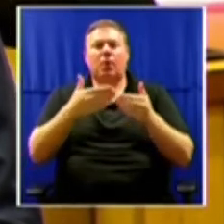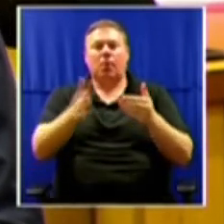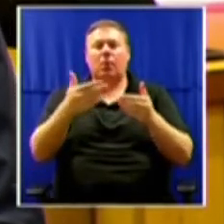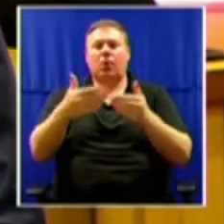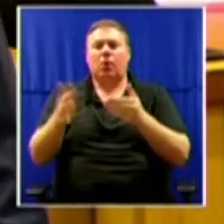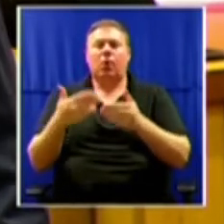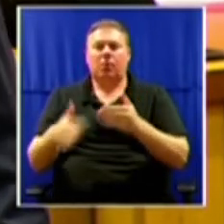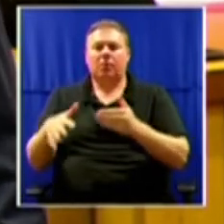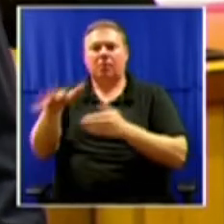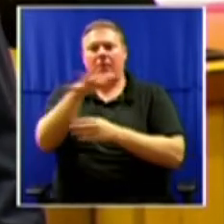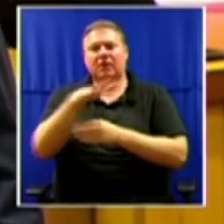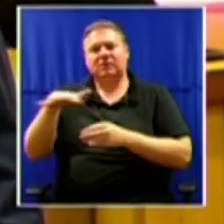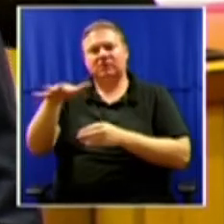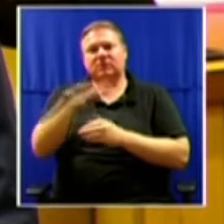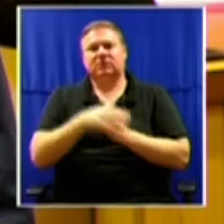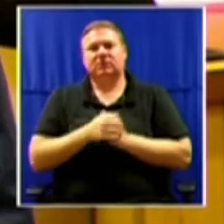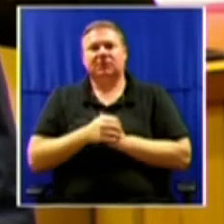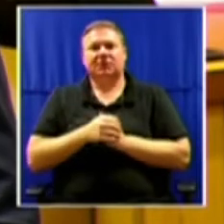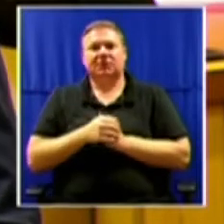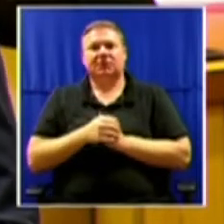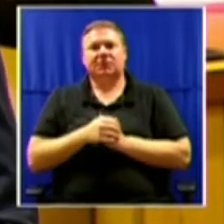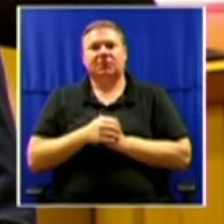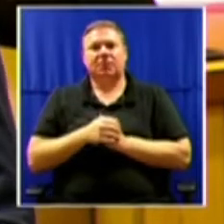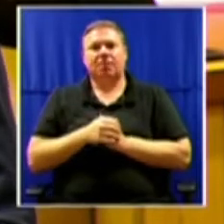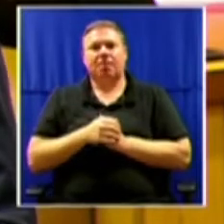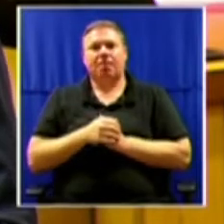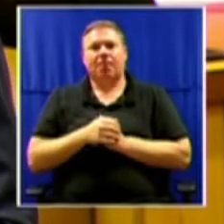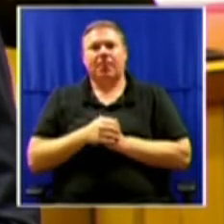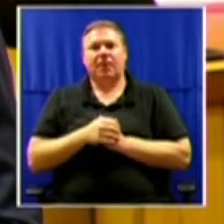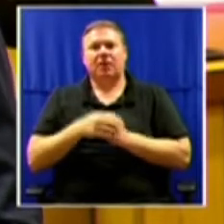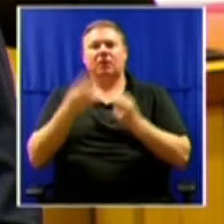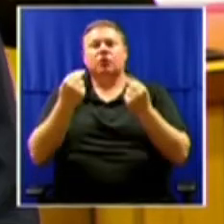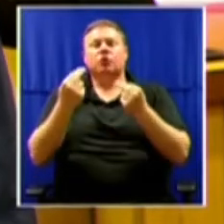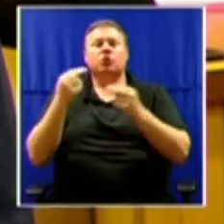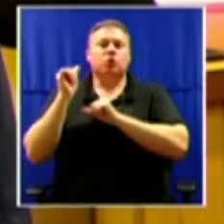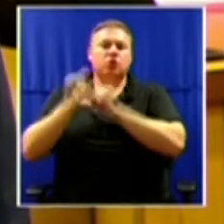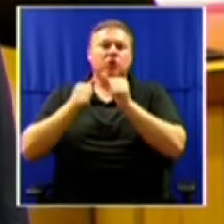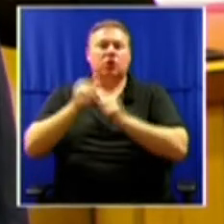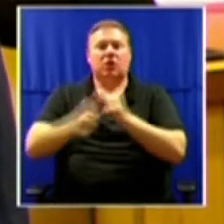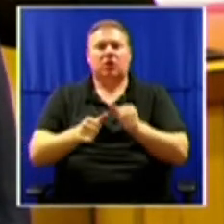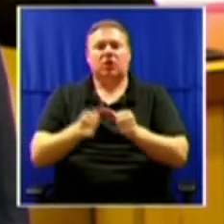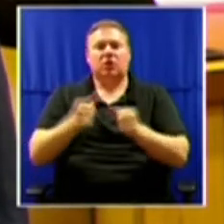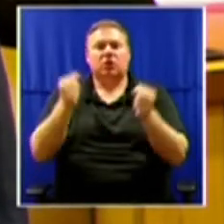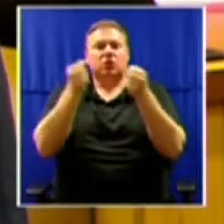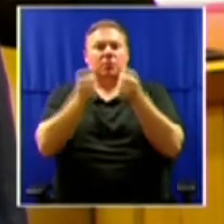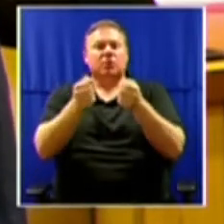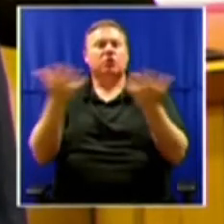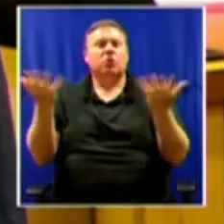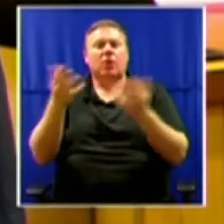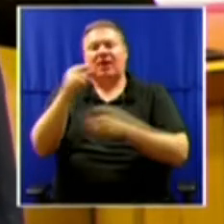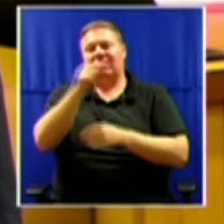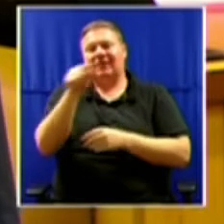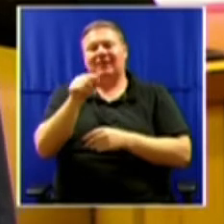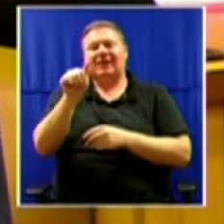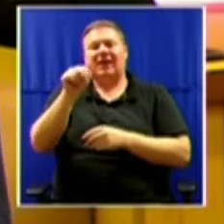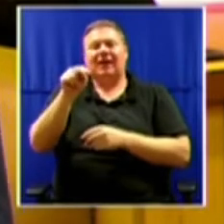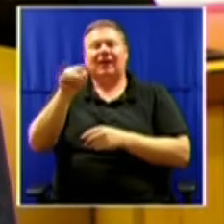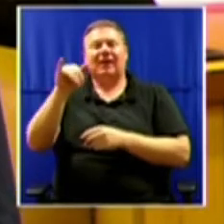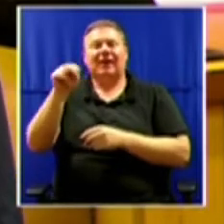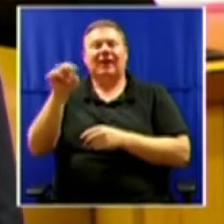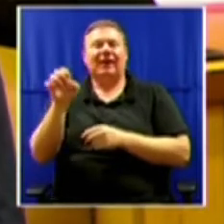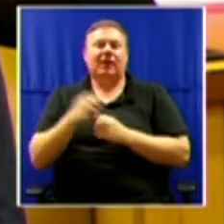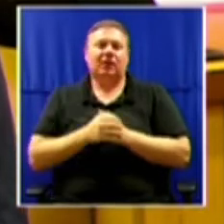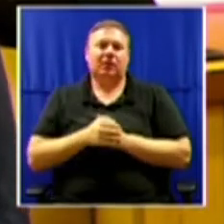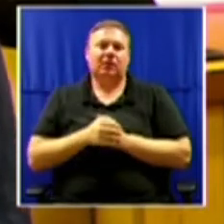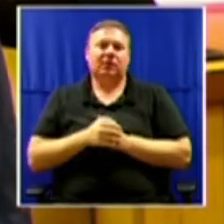be opening on Friday the new generation prison in Zanini. The Deputy Minister